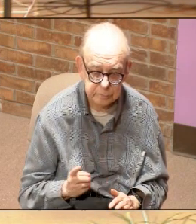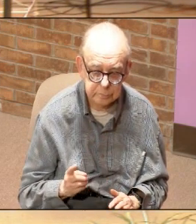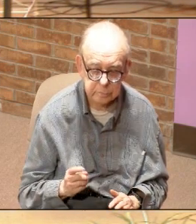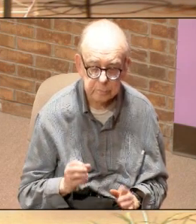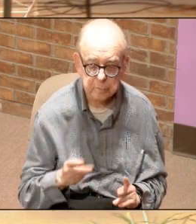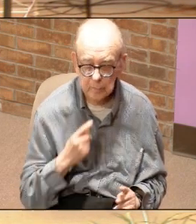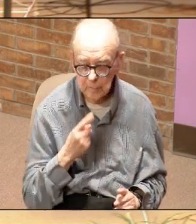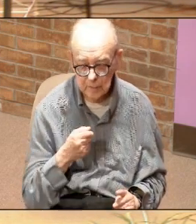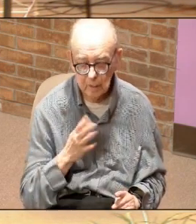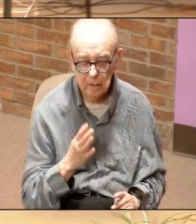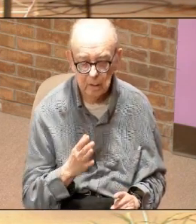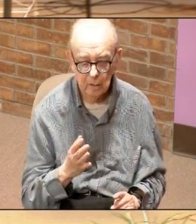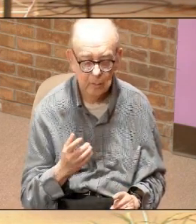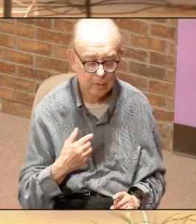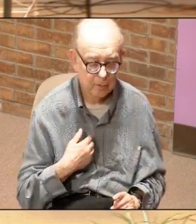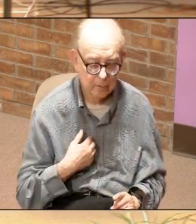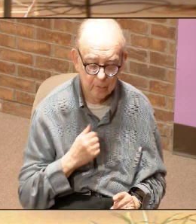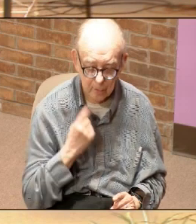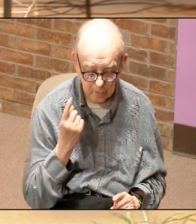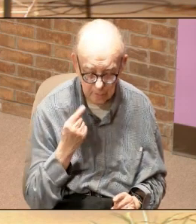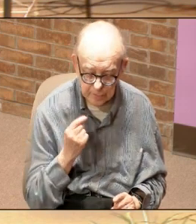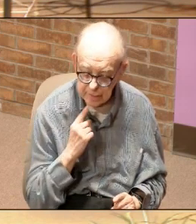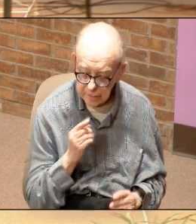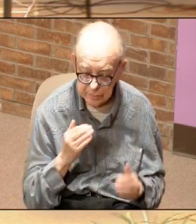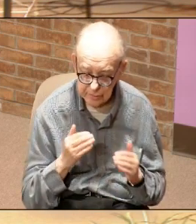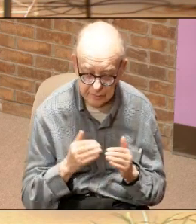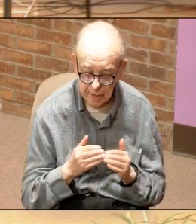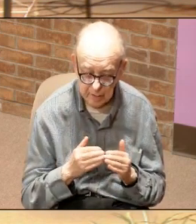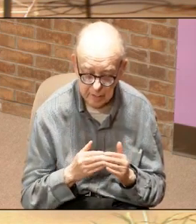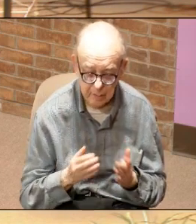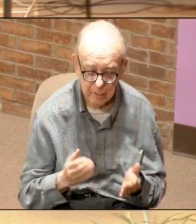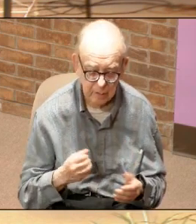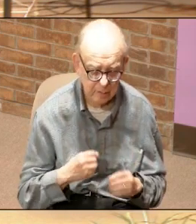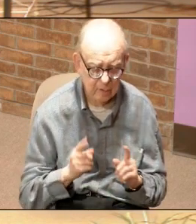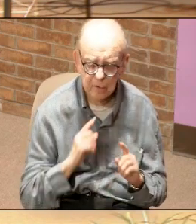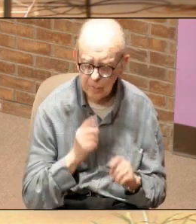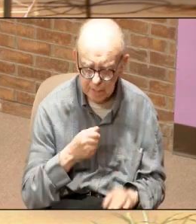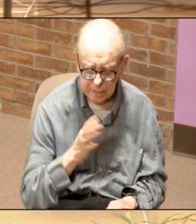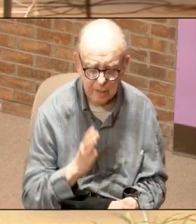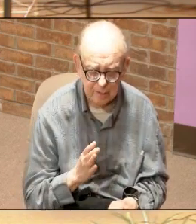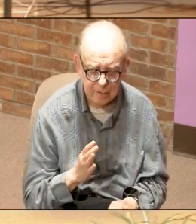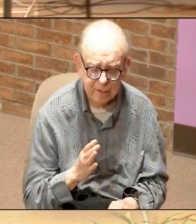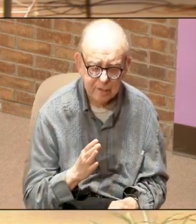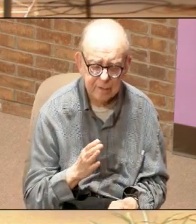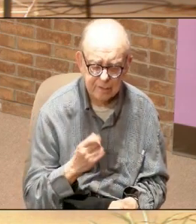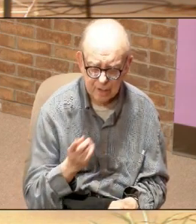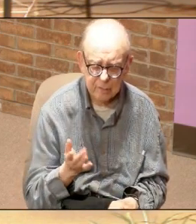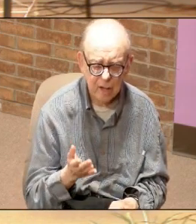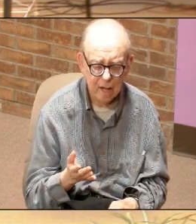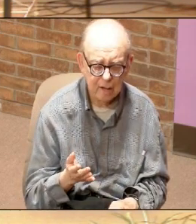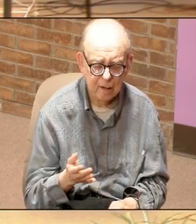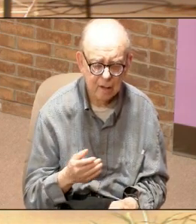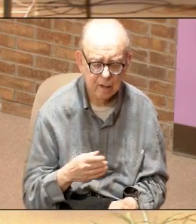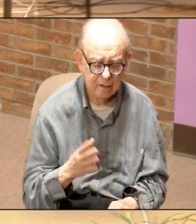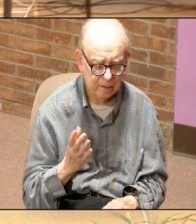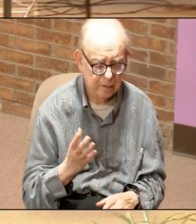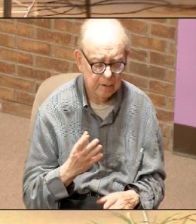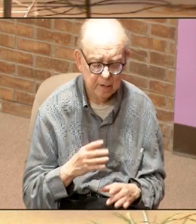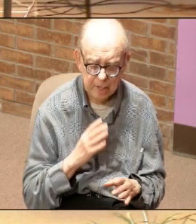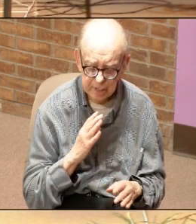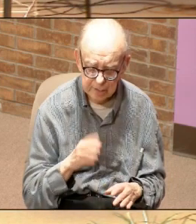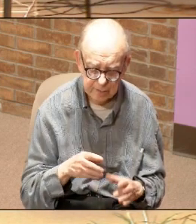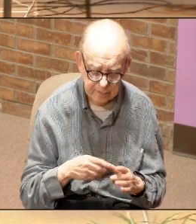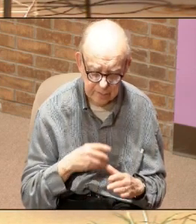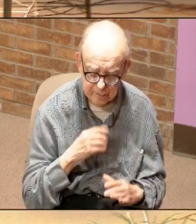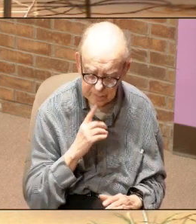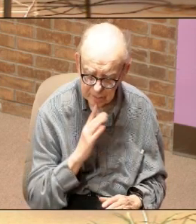It's okay to tell God, I don't think this is fair. Go ahead. Tell him. Get it out.